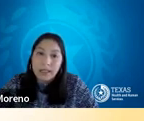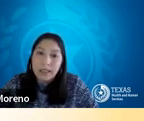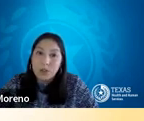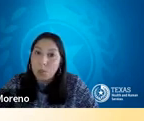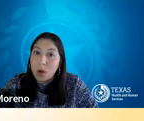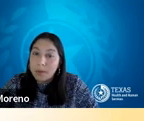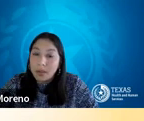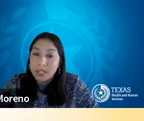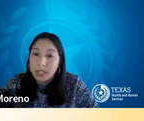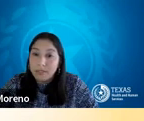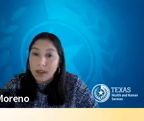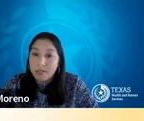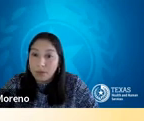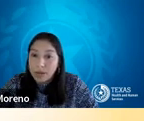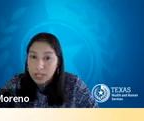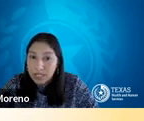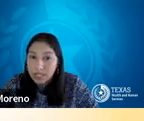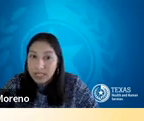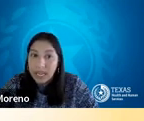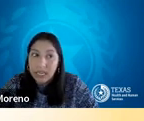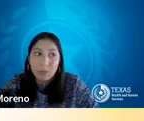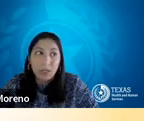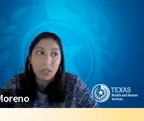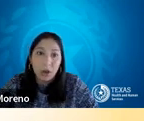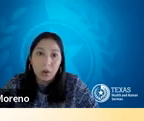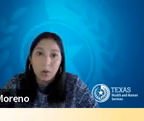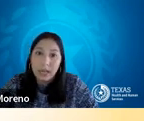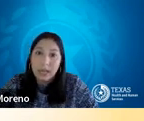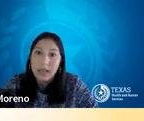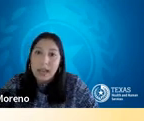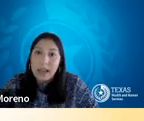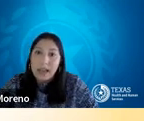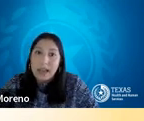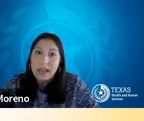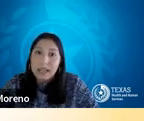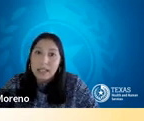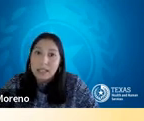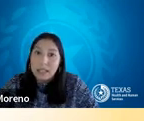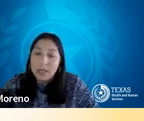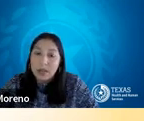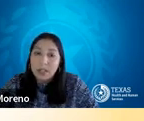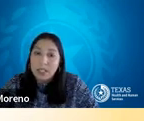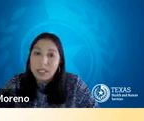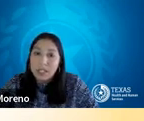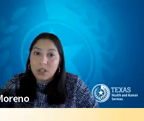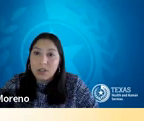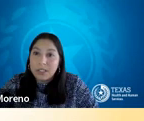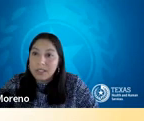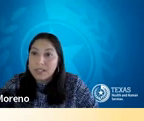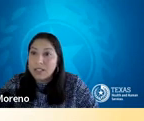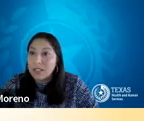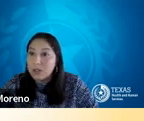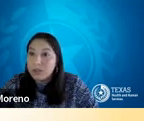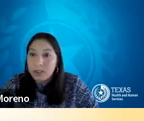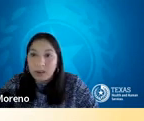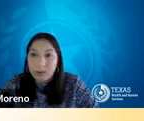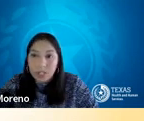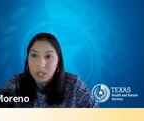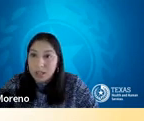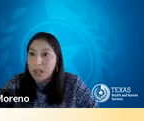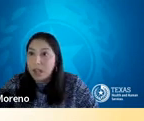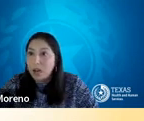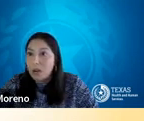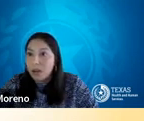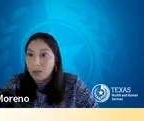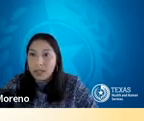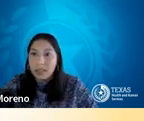And there's one PRC for every region as indicated below. And In essence, these PRCs serve as the glue for their